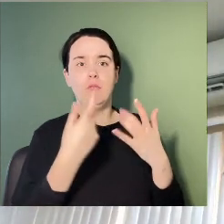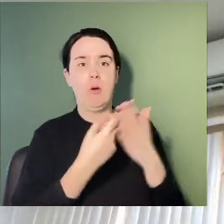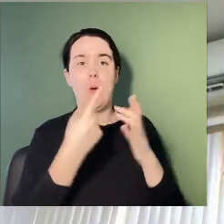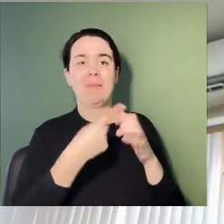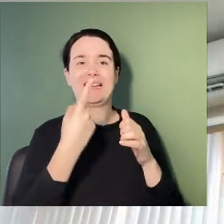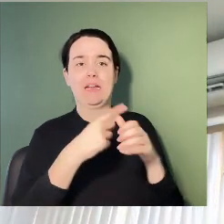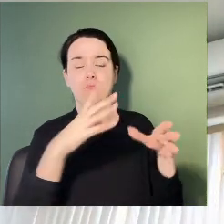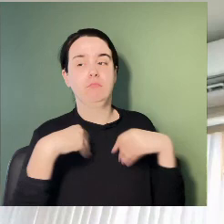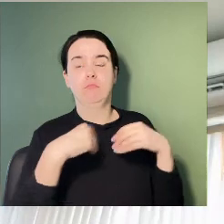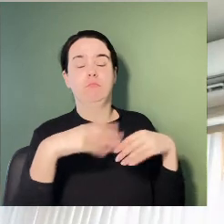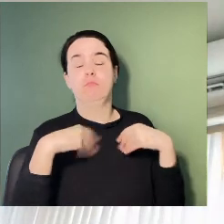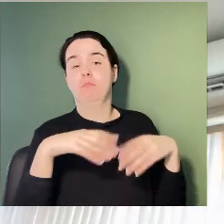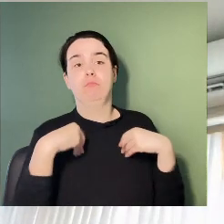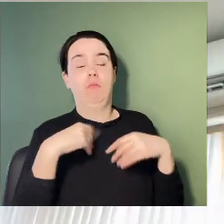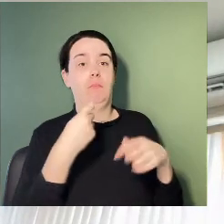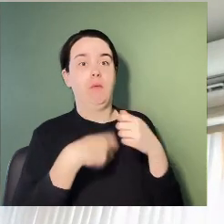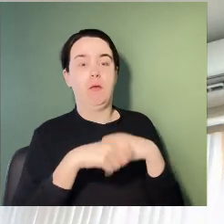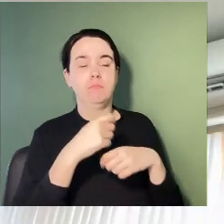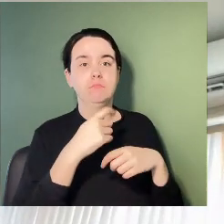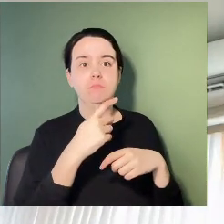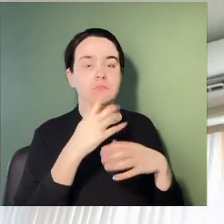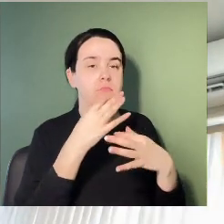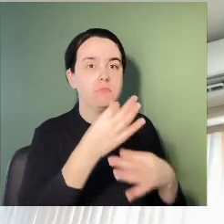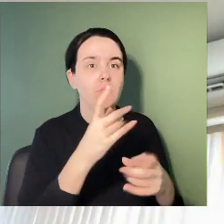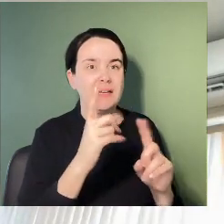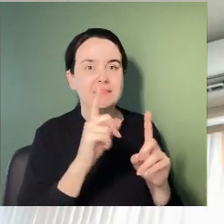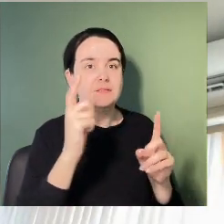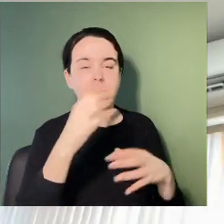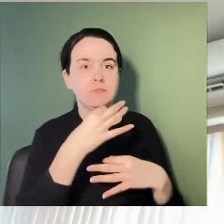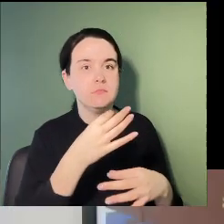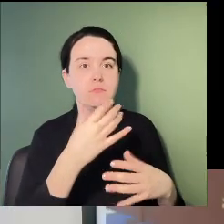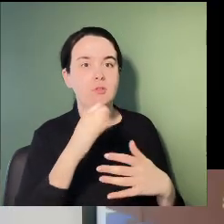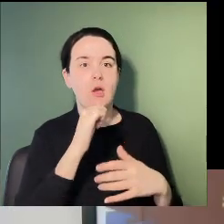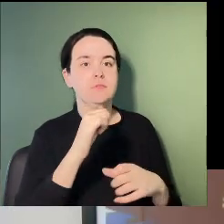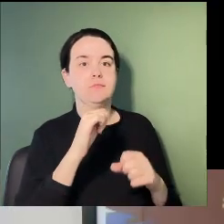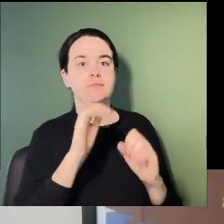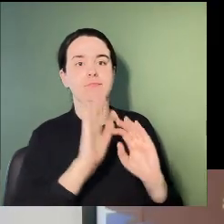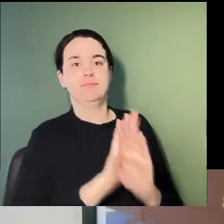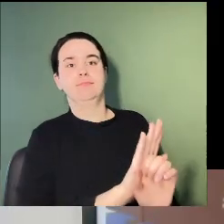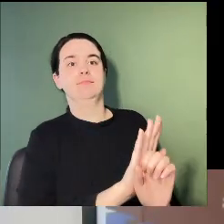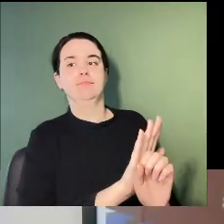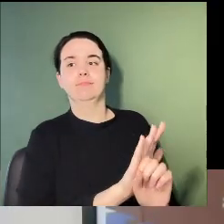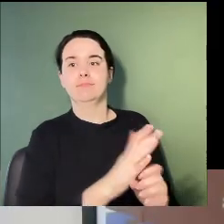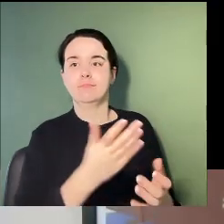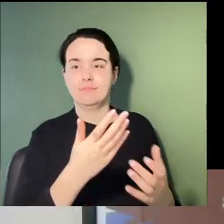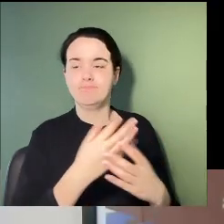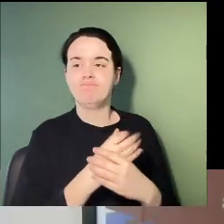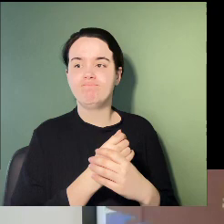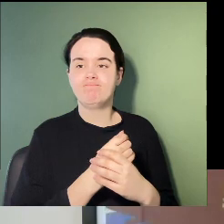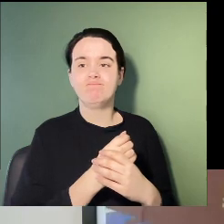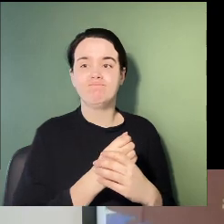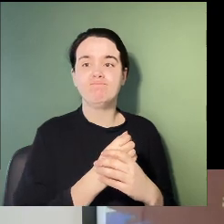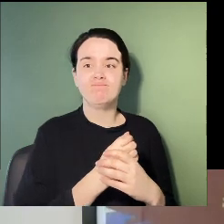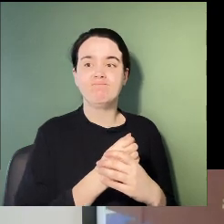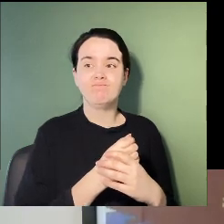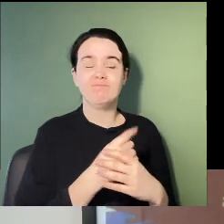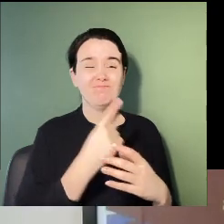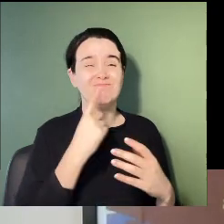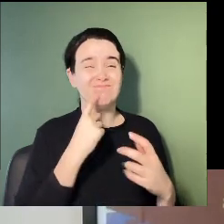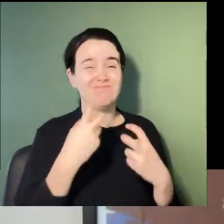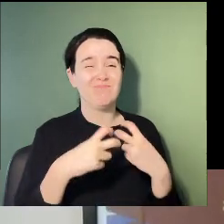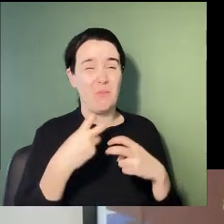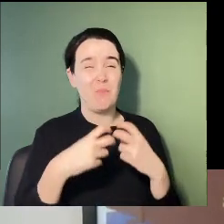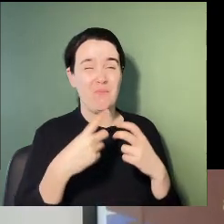the techniques that are used that are manipulative or that can be misleading. And I think that that's a problem for users of technology around the